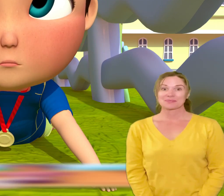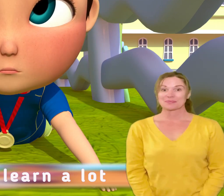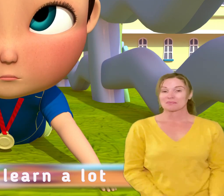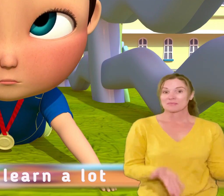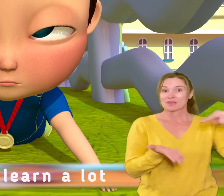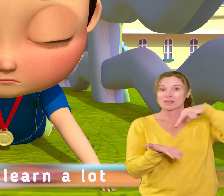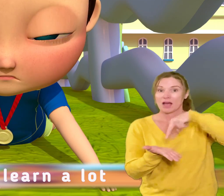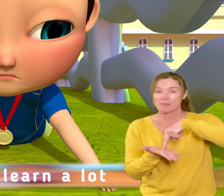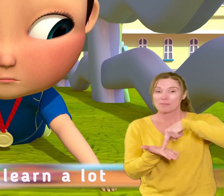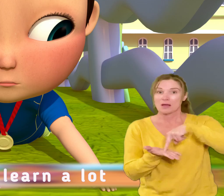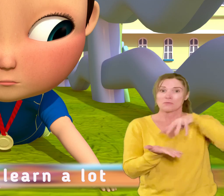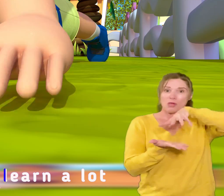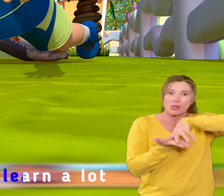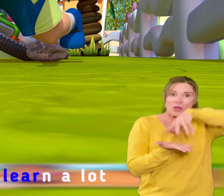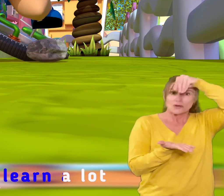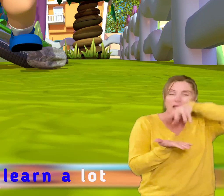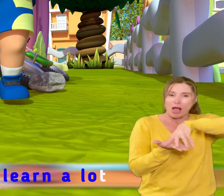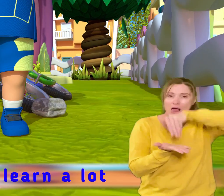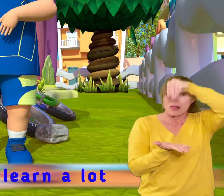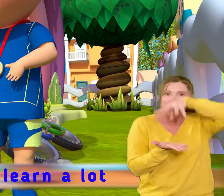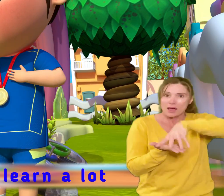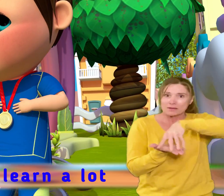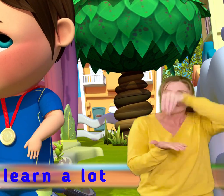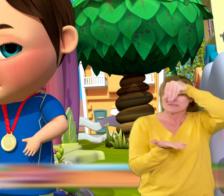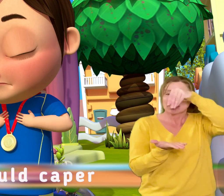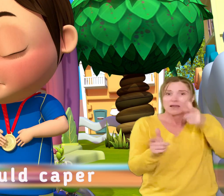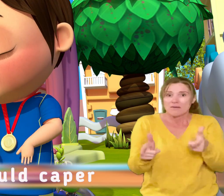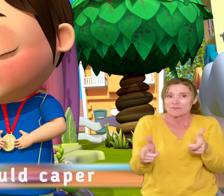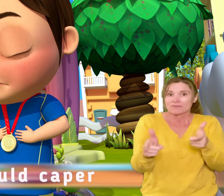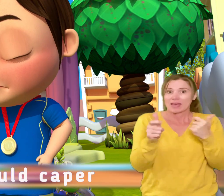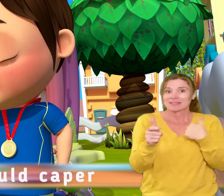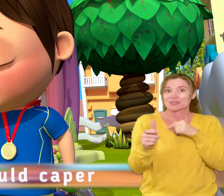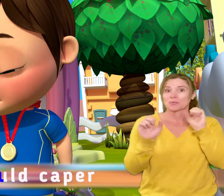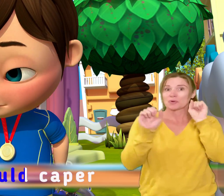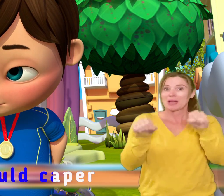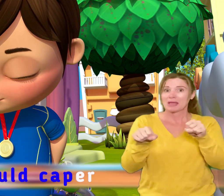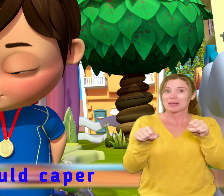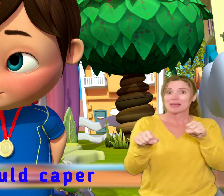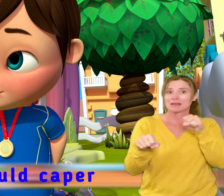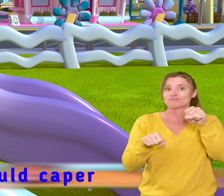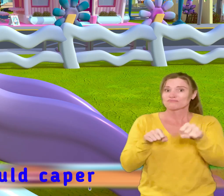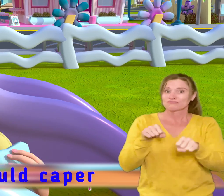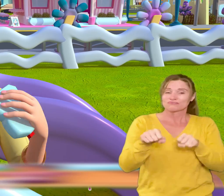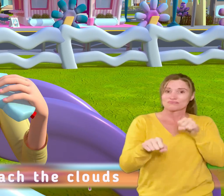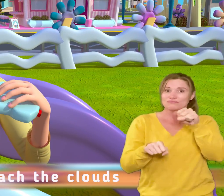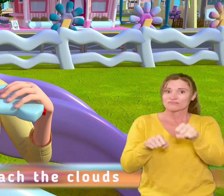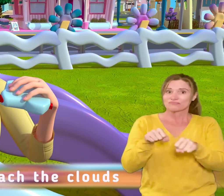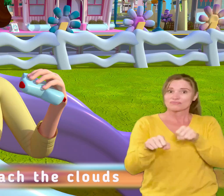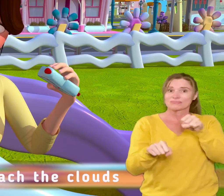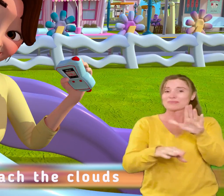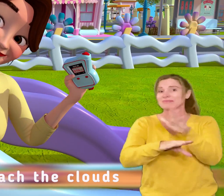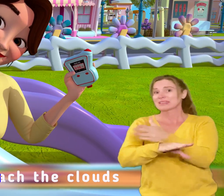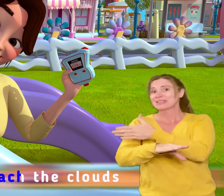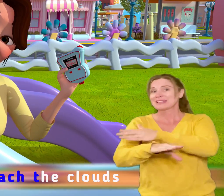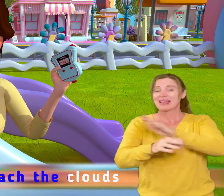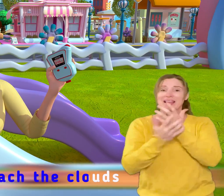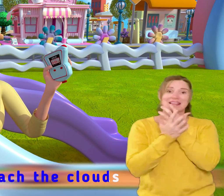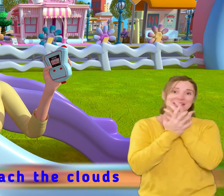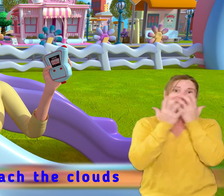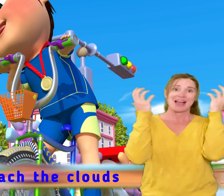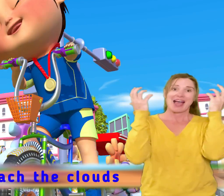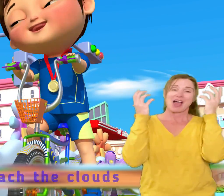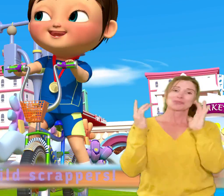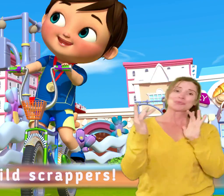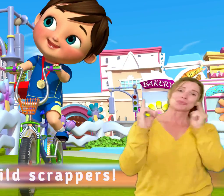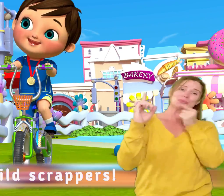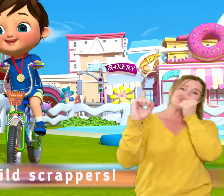after up will hop and learn a lot as fast as we could C and sing aloud and